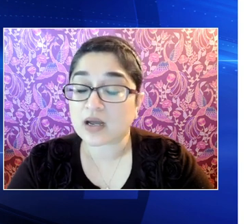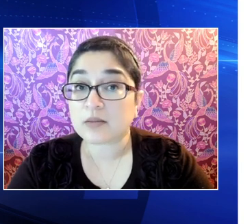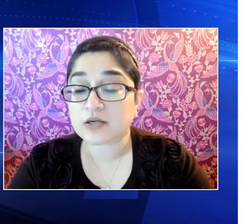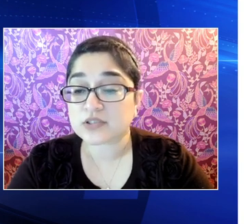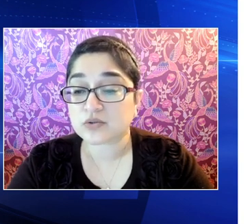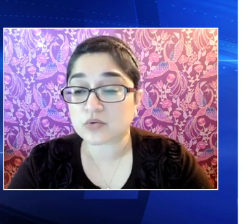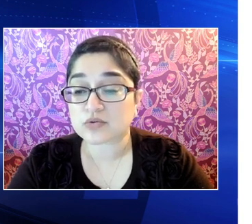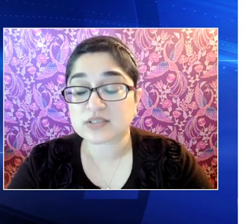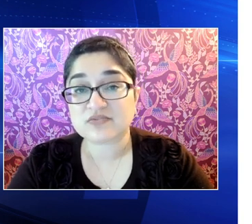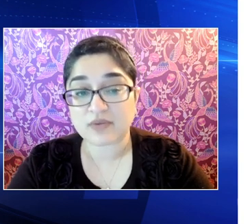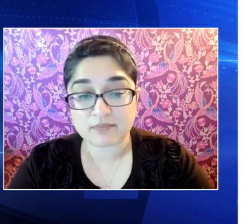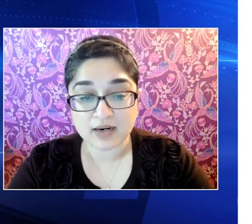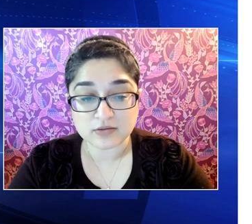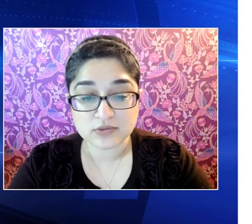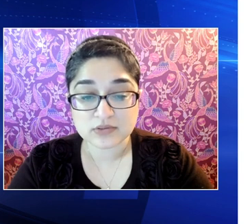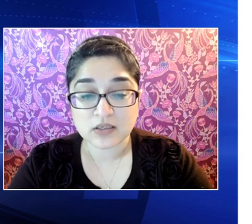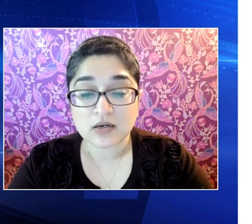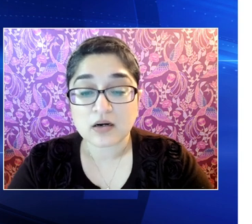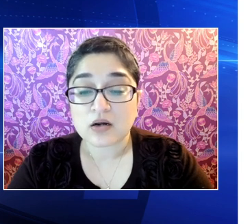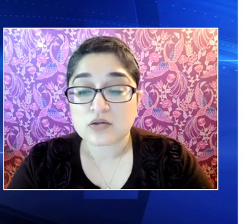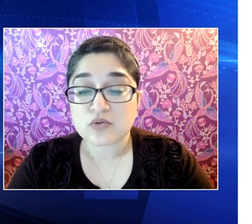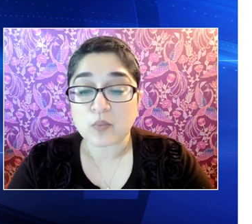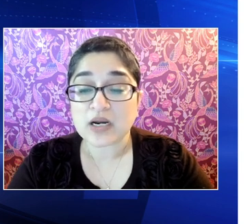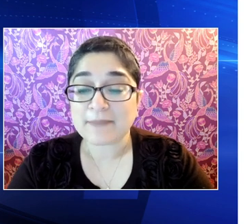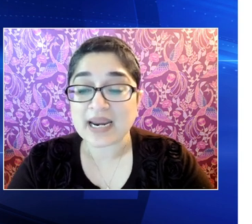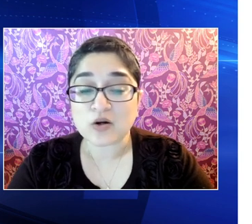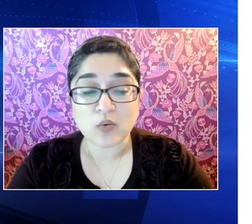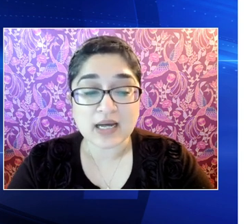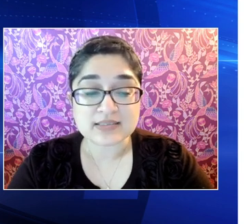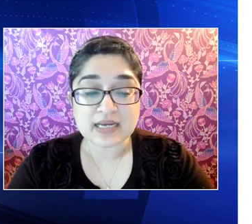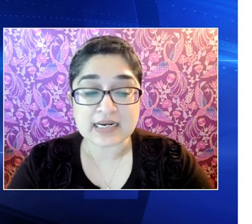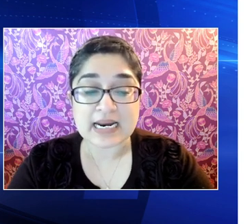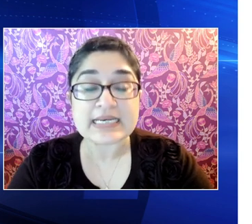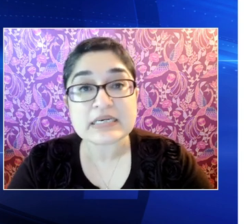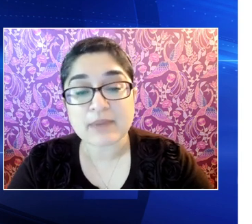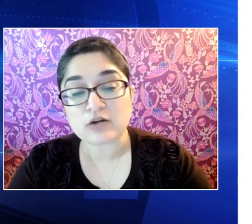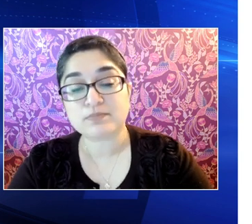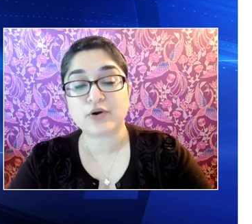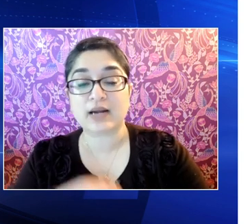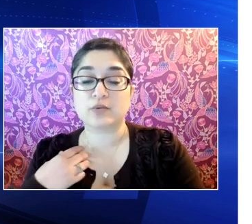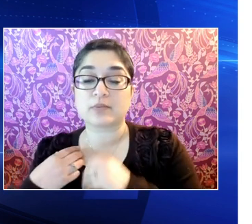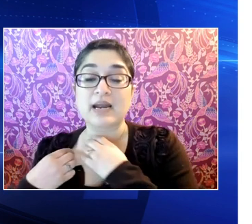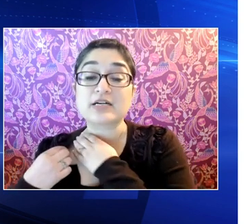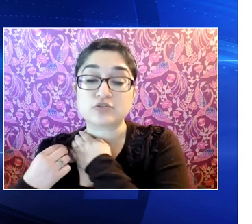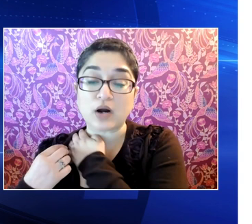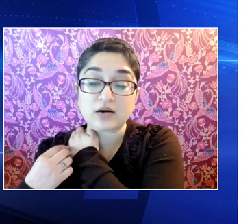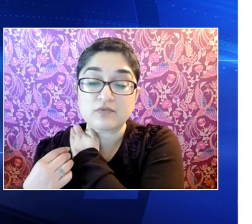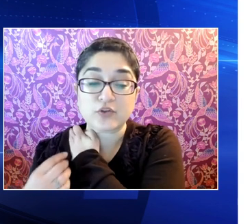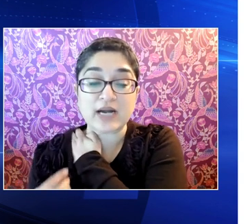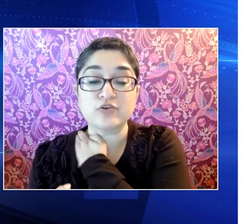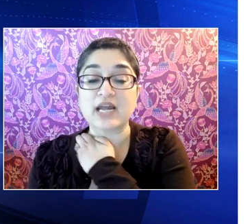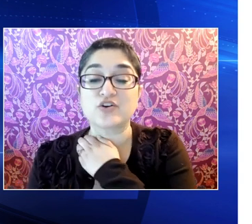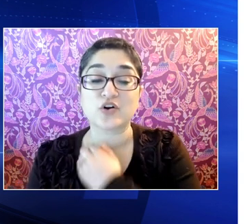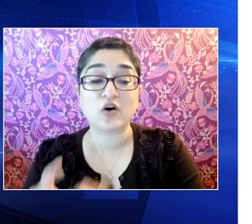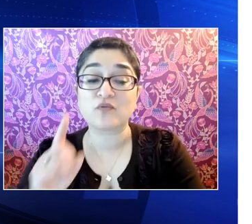in the elementary school is £5, so that we are paying no less than £18 per annum extra for